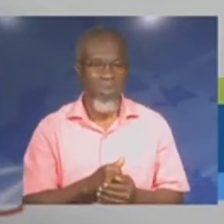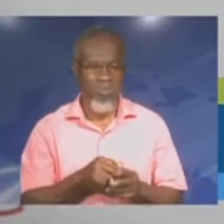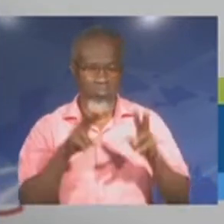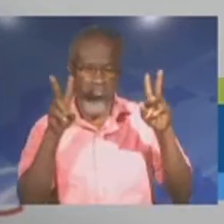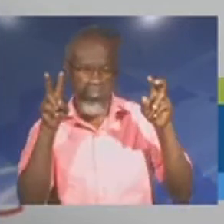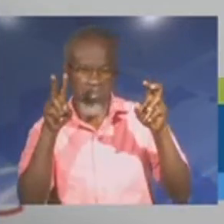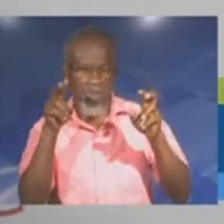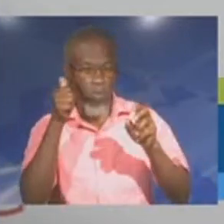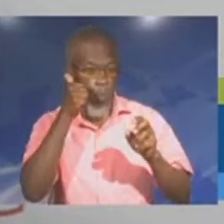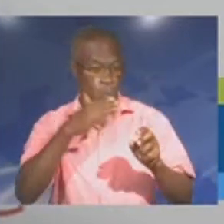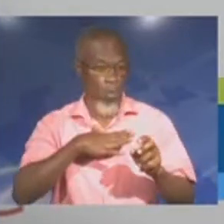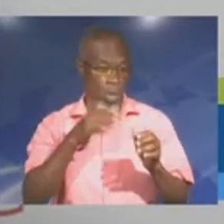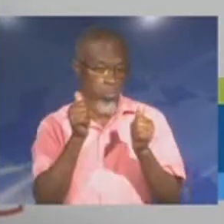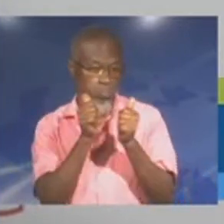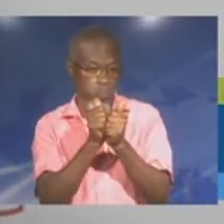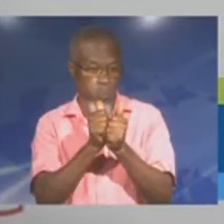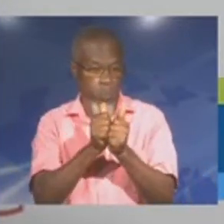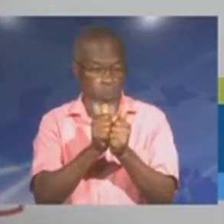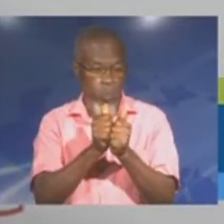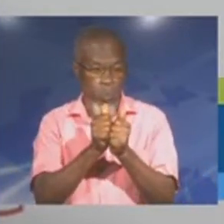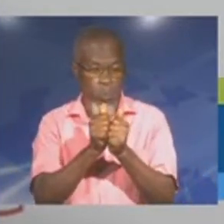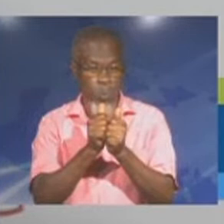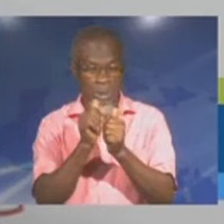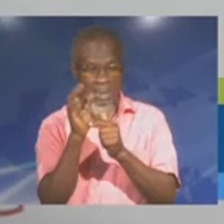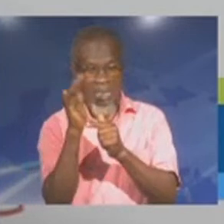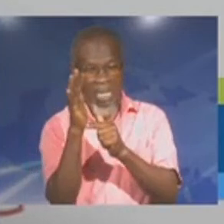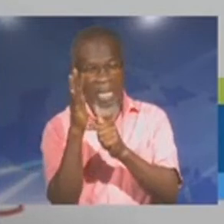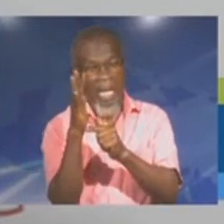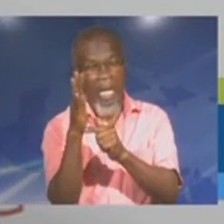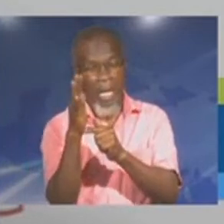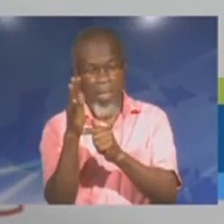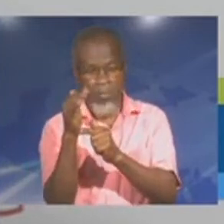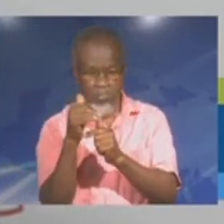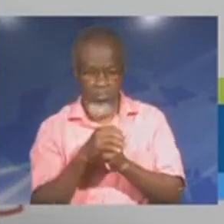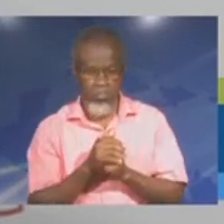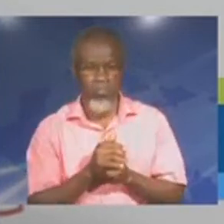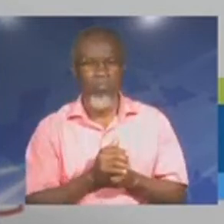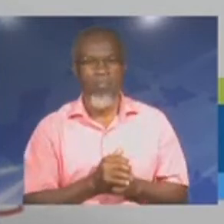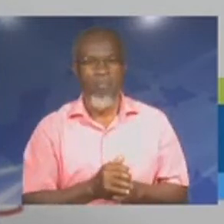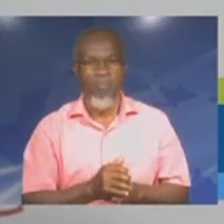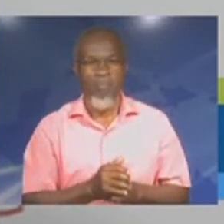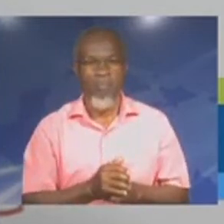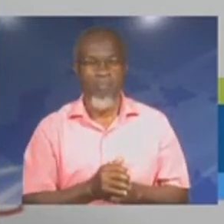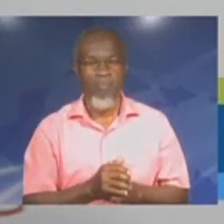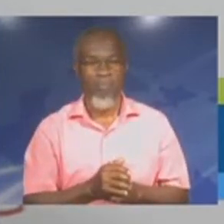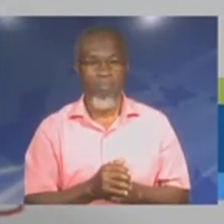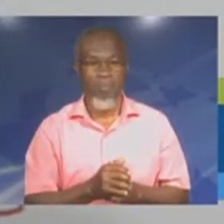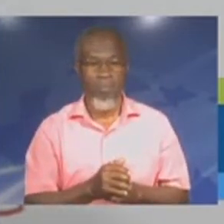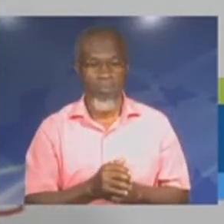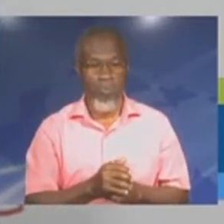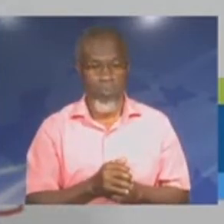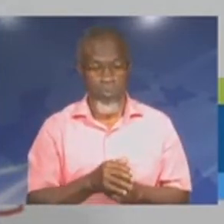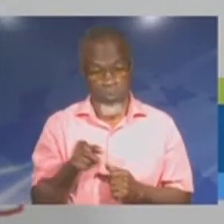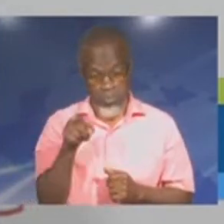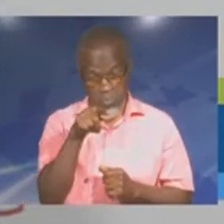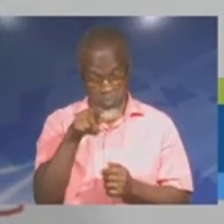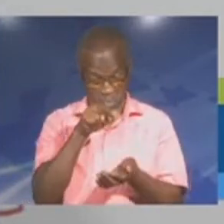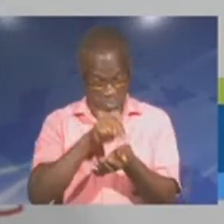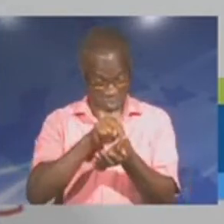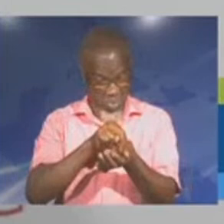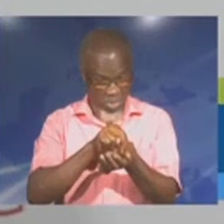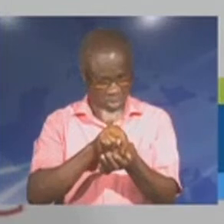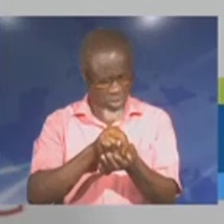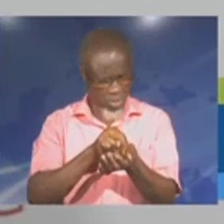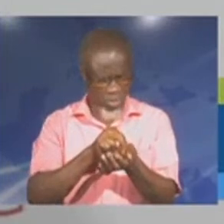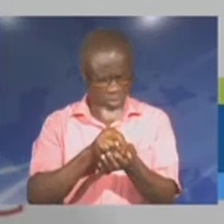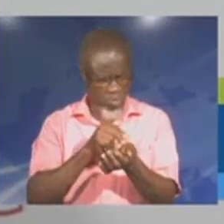So all nurses today, whilst they are not genetic descendants of Florence Nightingale, they